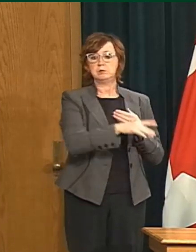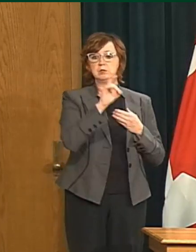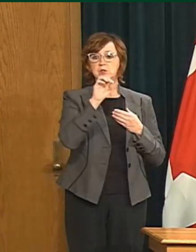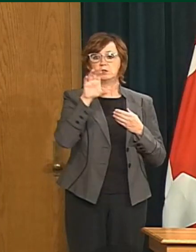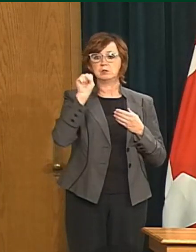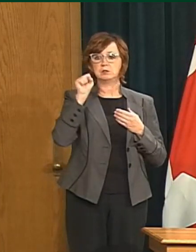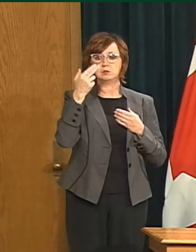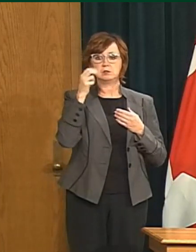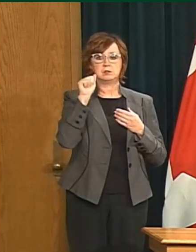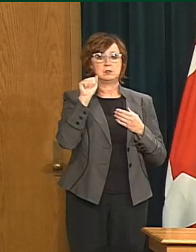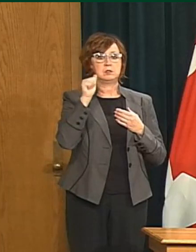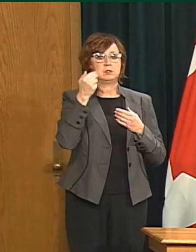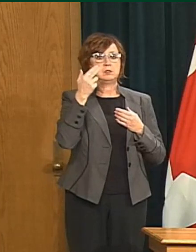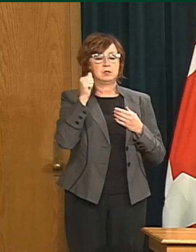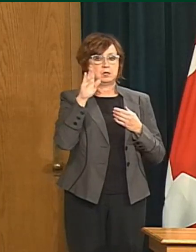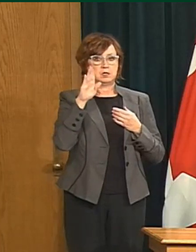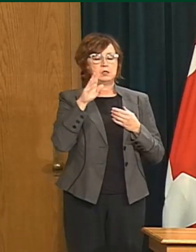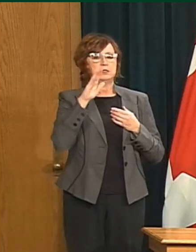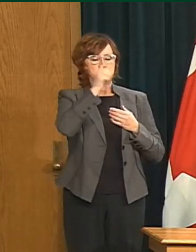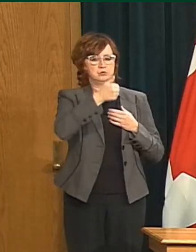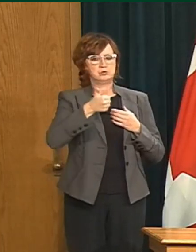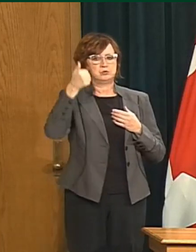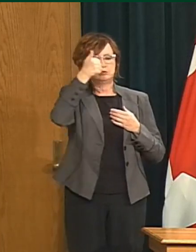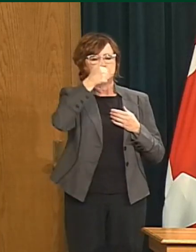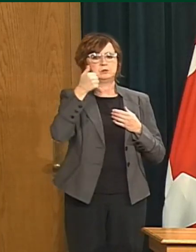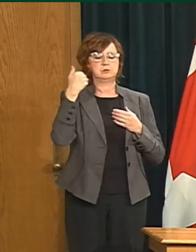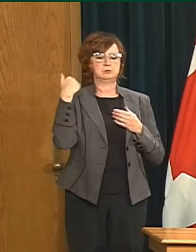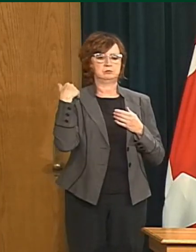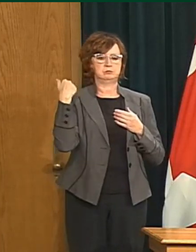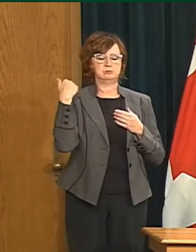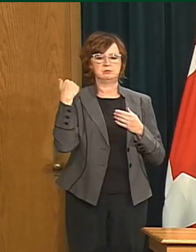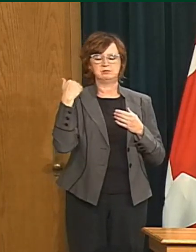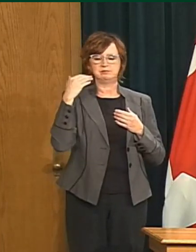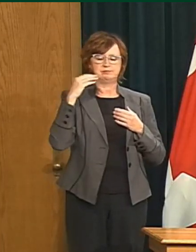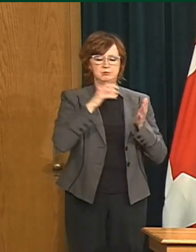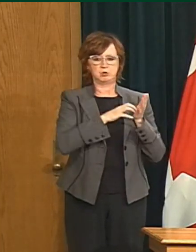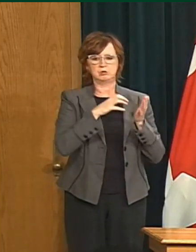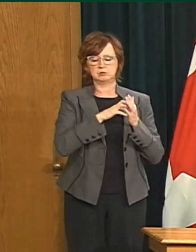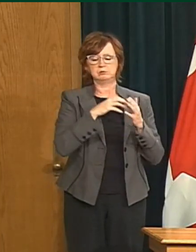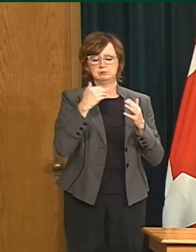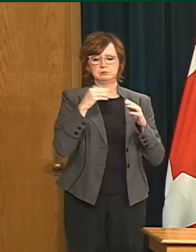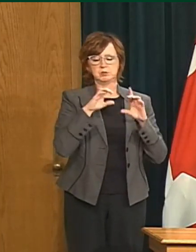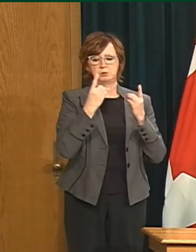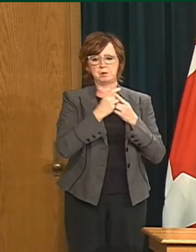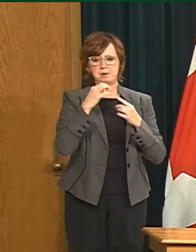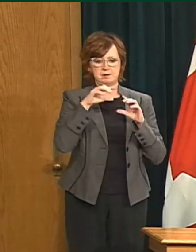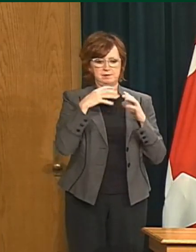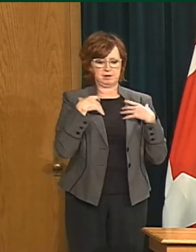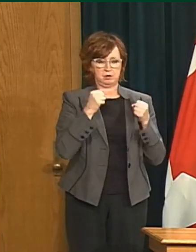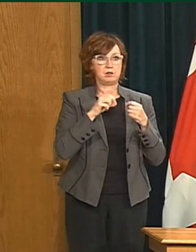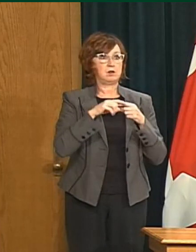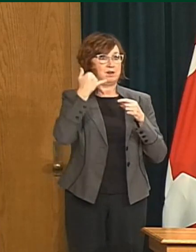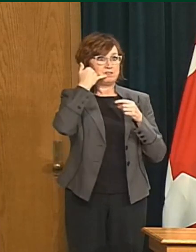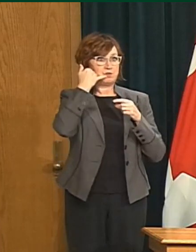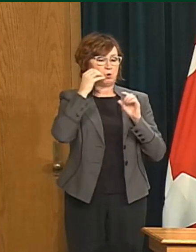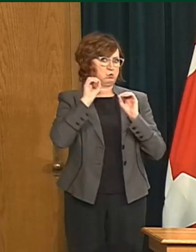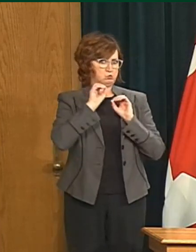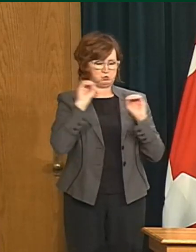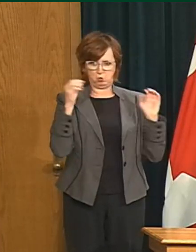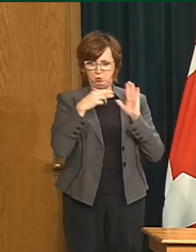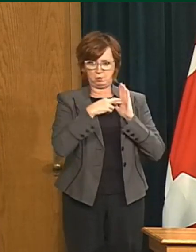Officer for the Ministry of Health. We have no SHA officials on the line today, and another reminder that any